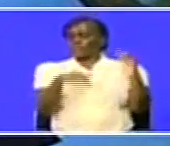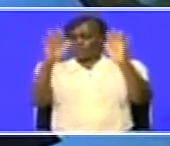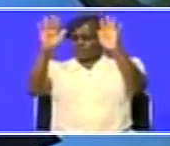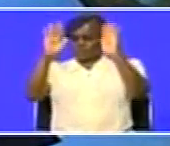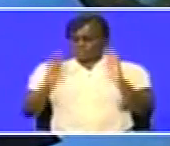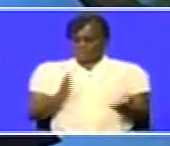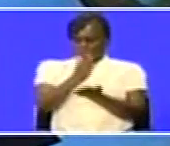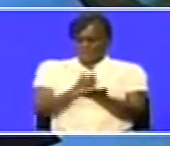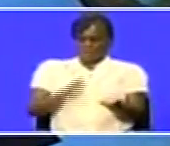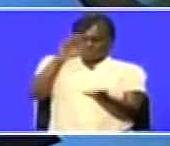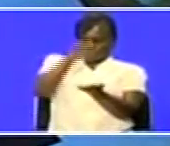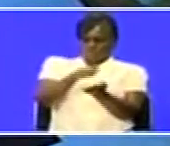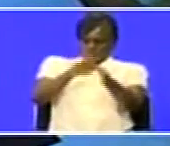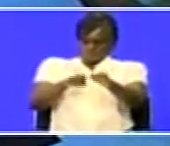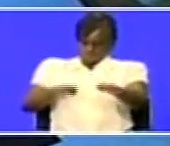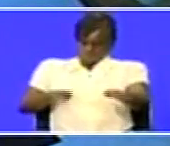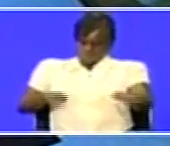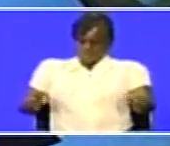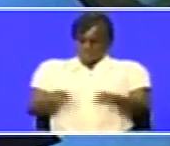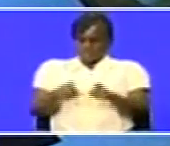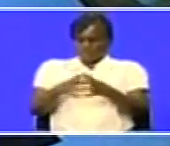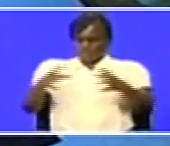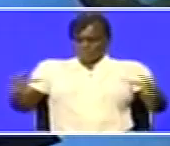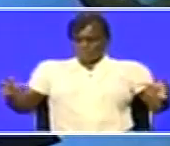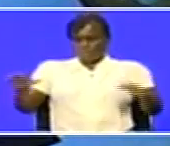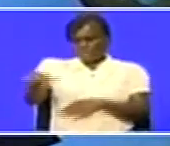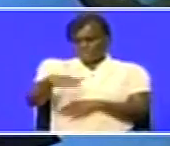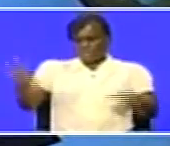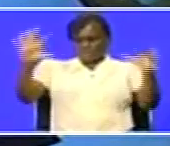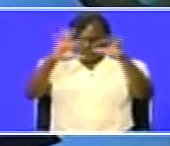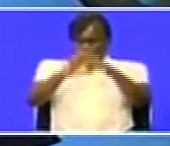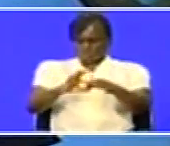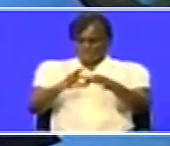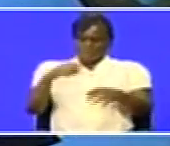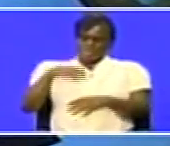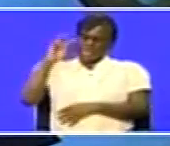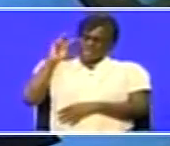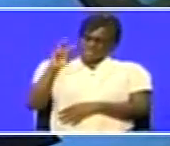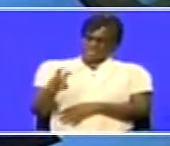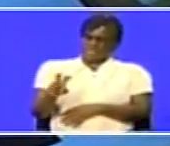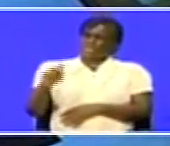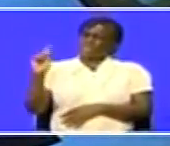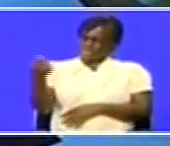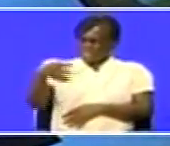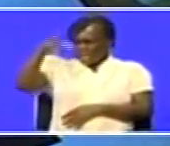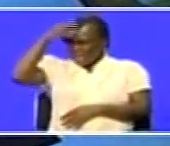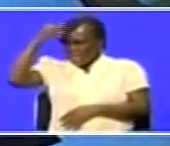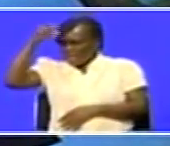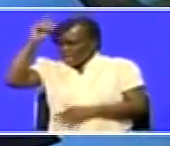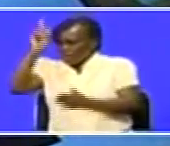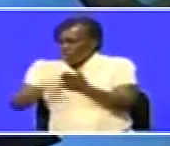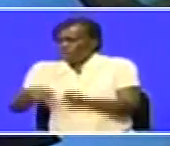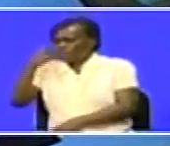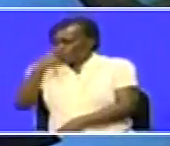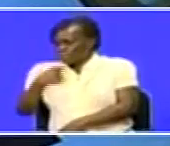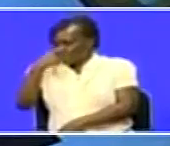big part in reducing traffic as well as boosting regional connectivity. Well, I take a look at what can Kenya learn from